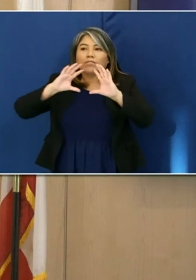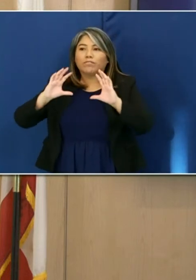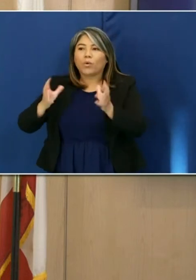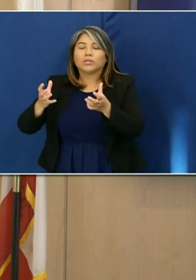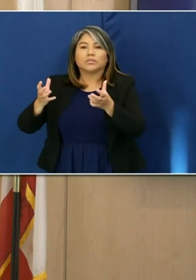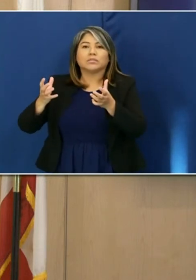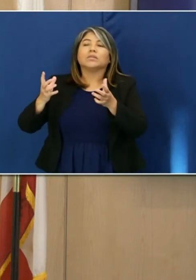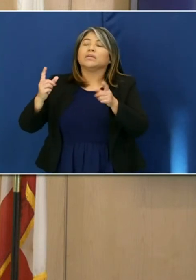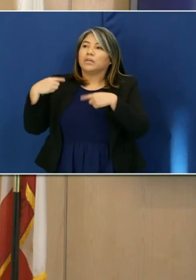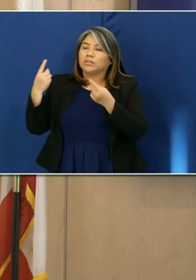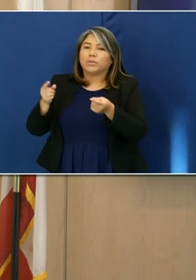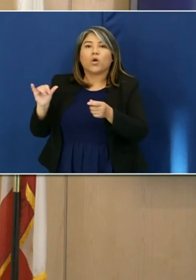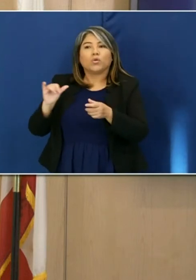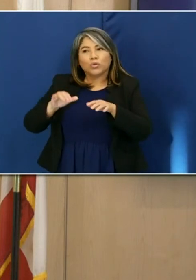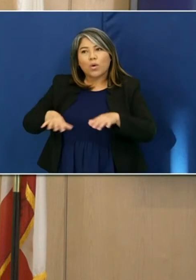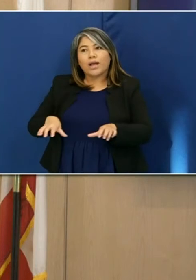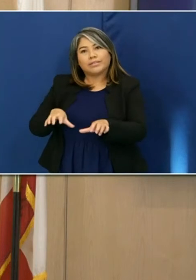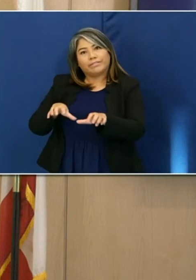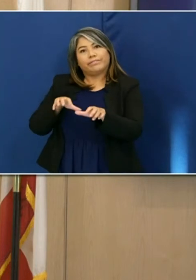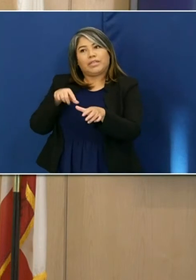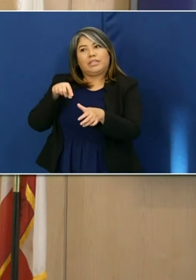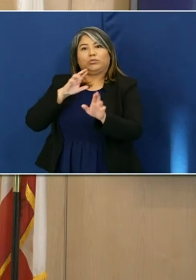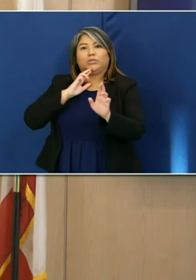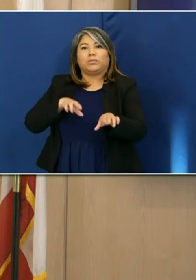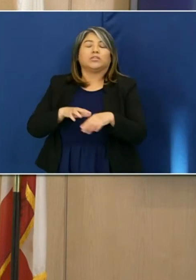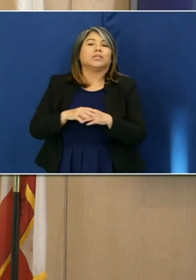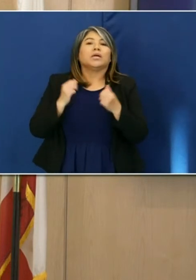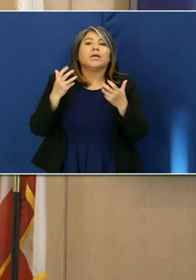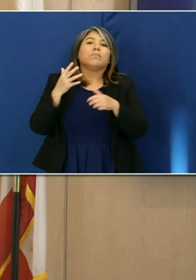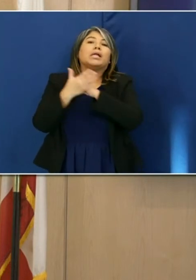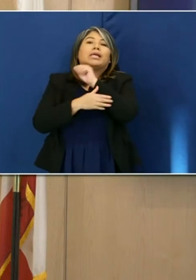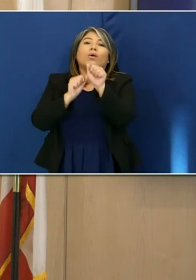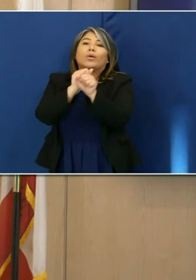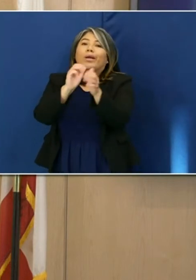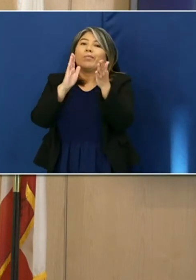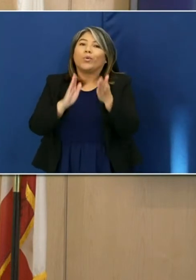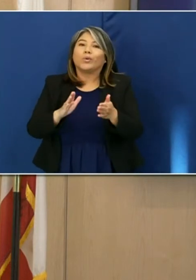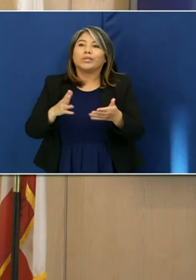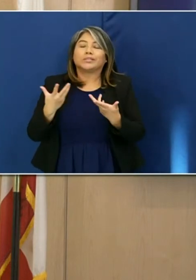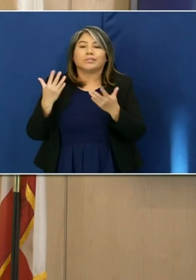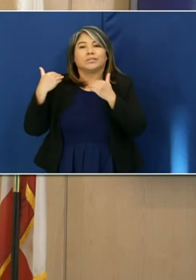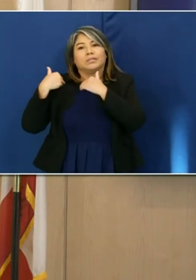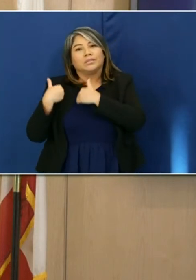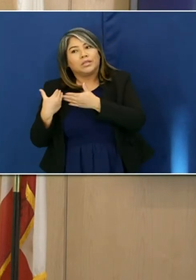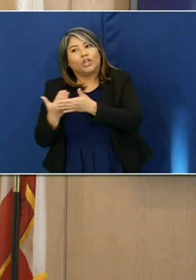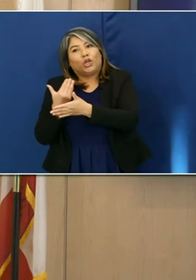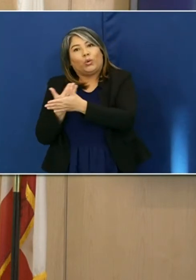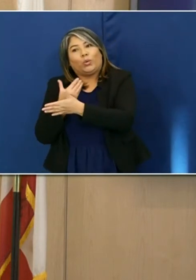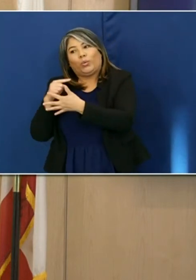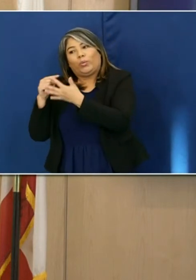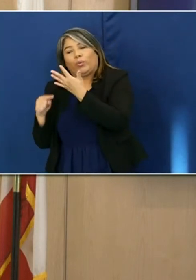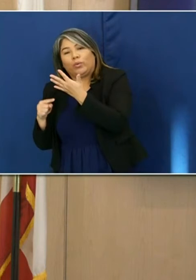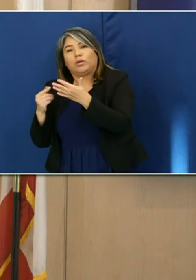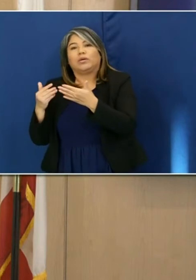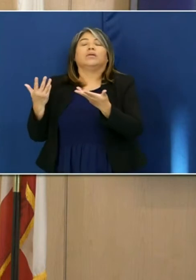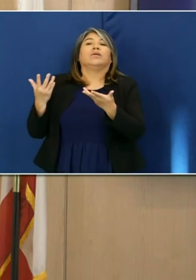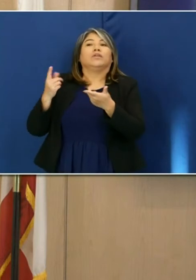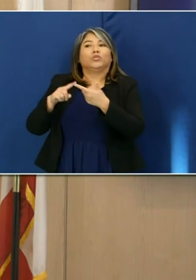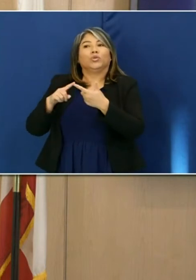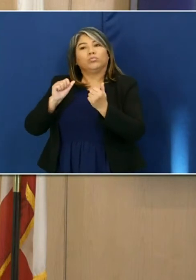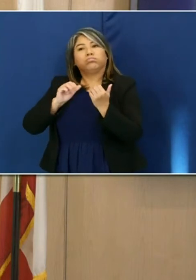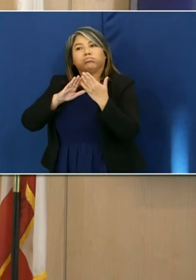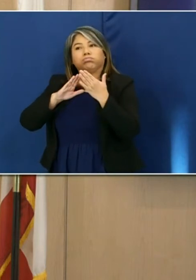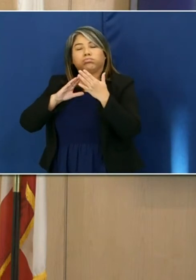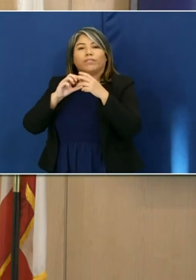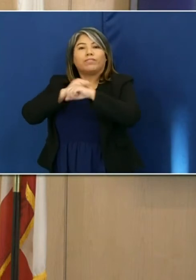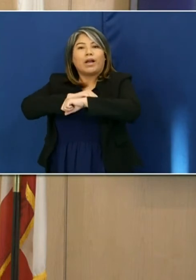been active in this response. Many county employees have taken on new duties and responsibilities to fight this pandemic, and